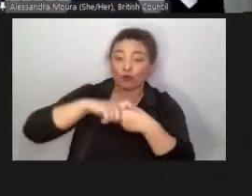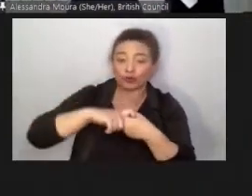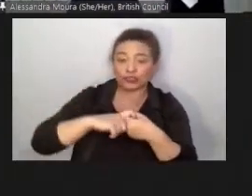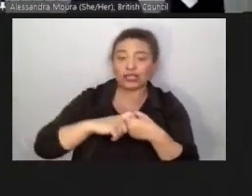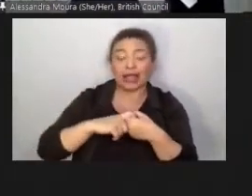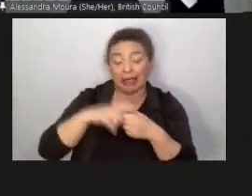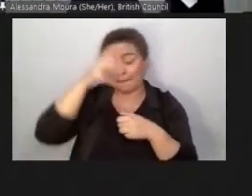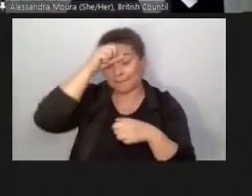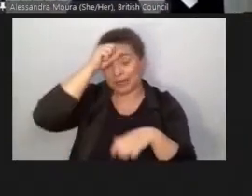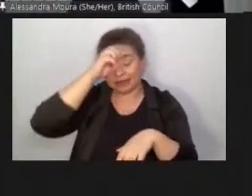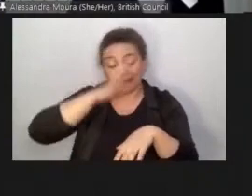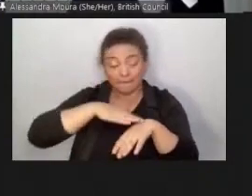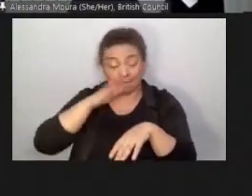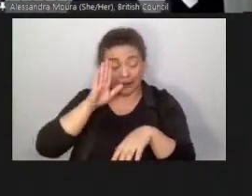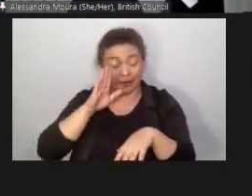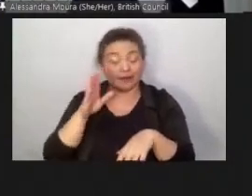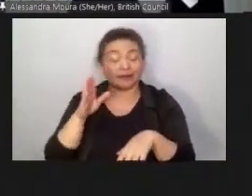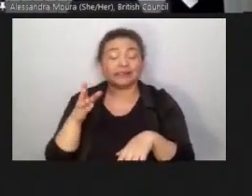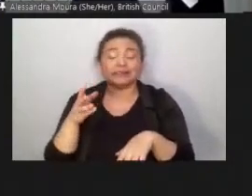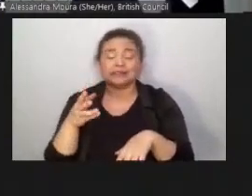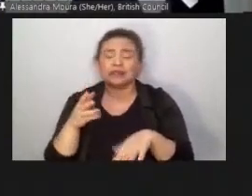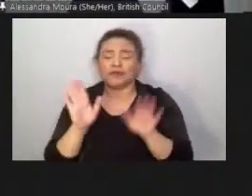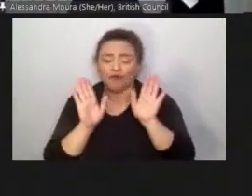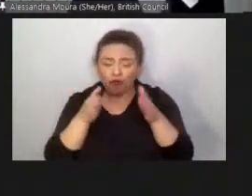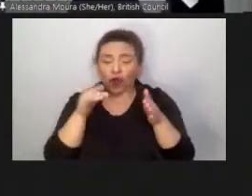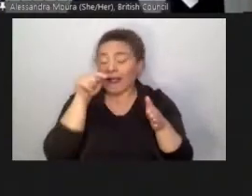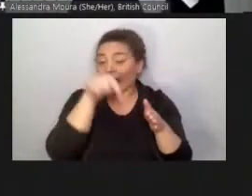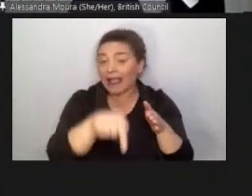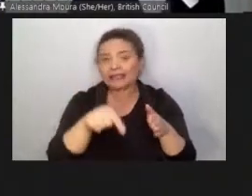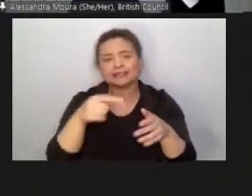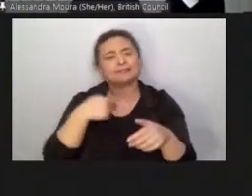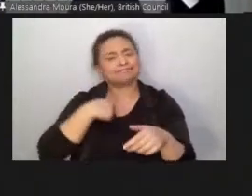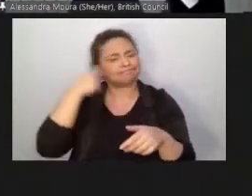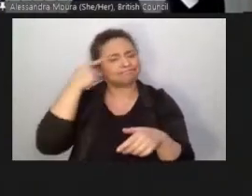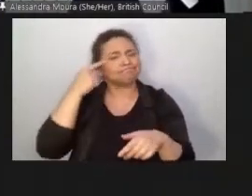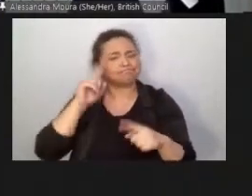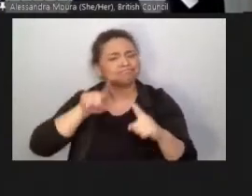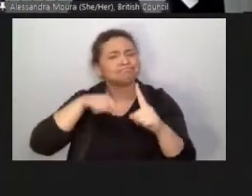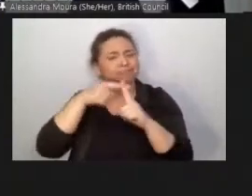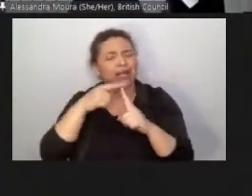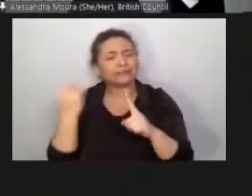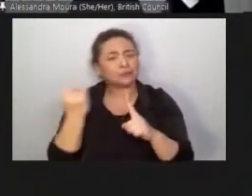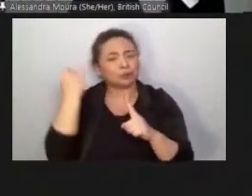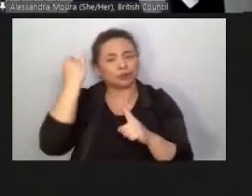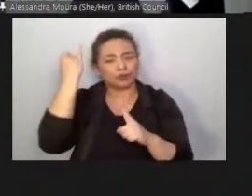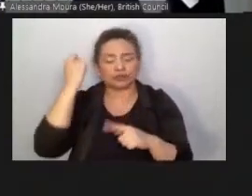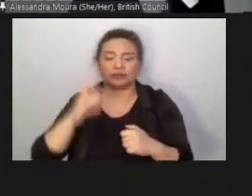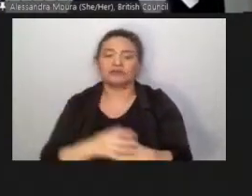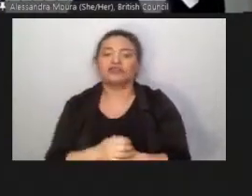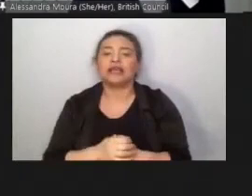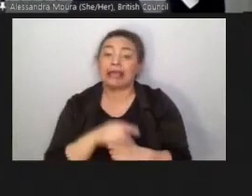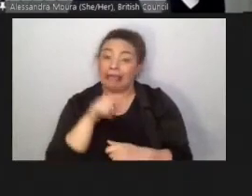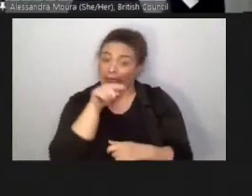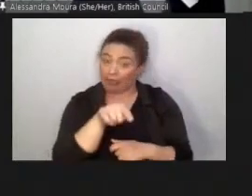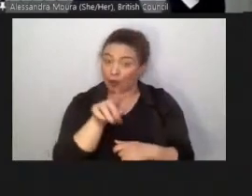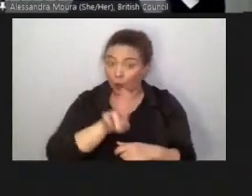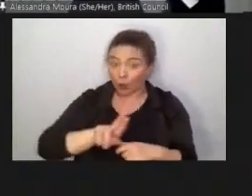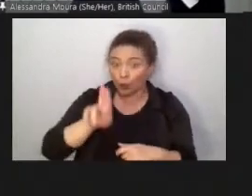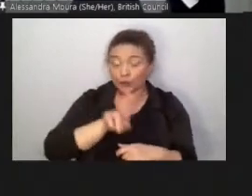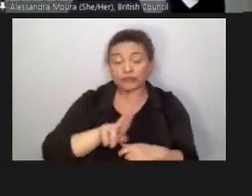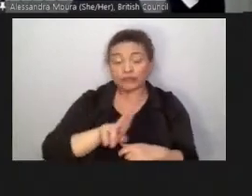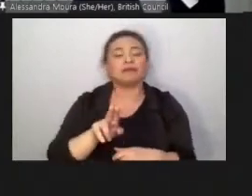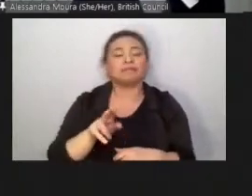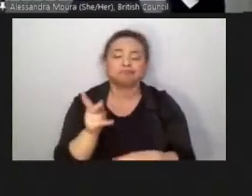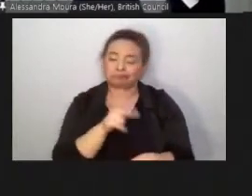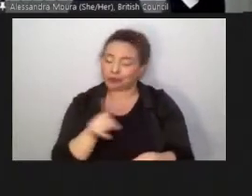very important. It's a very, very useful tool for teachers to use. And this